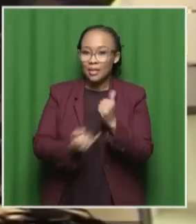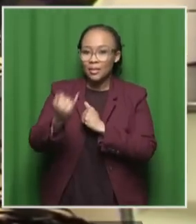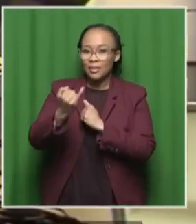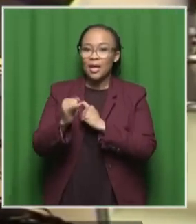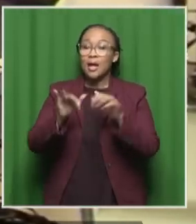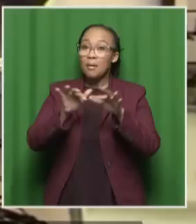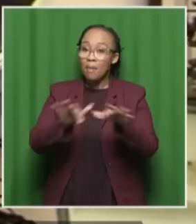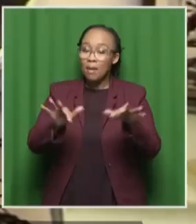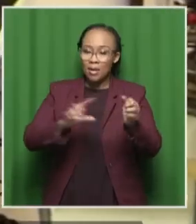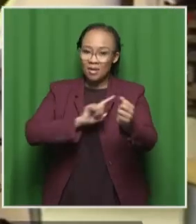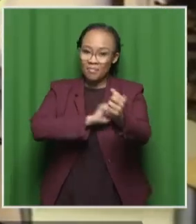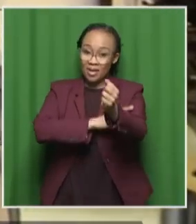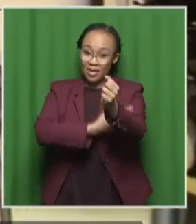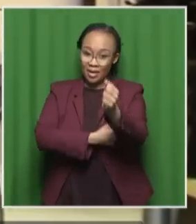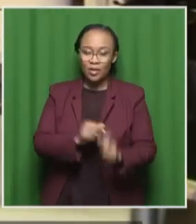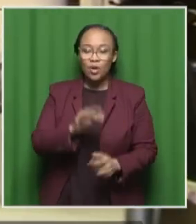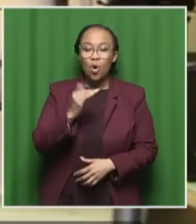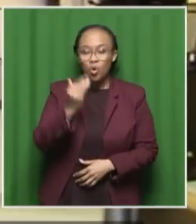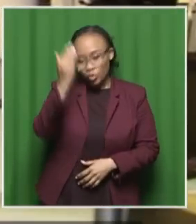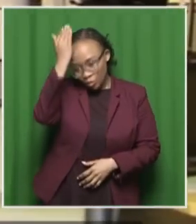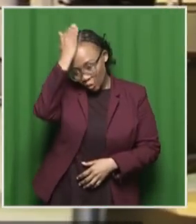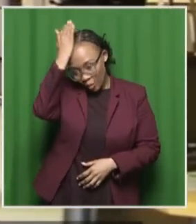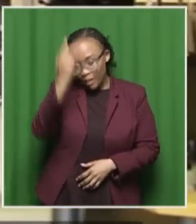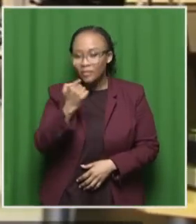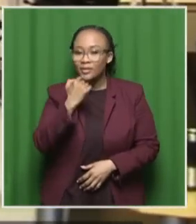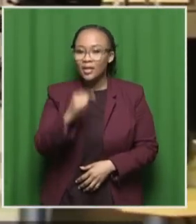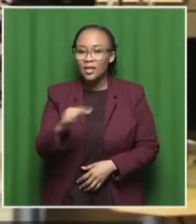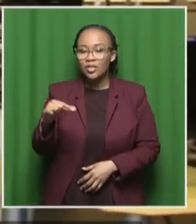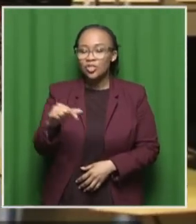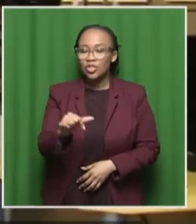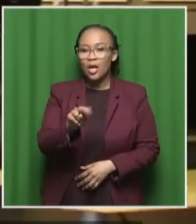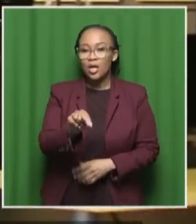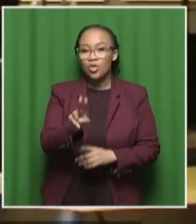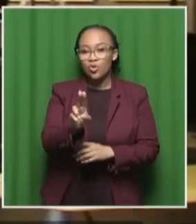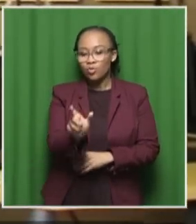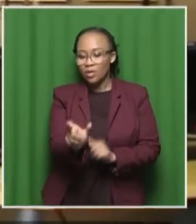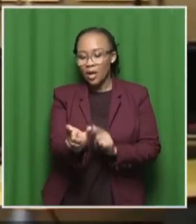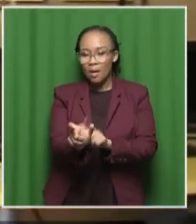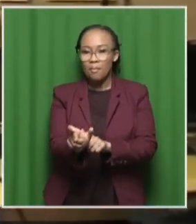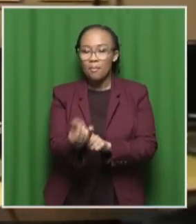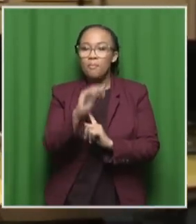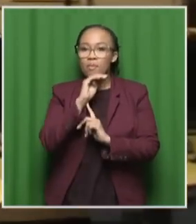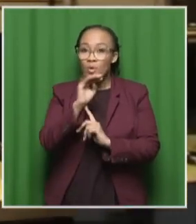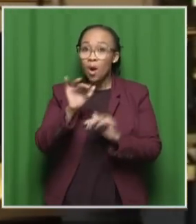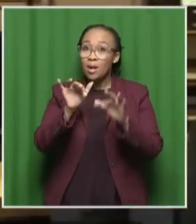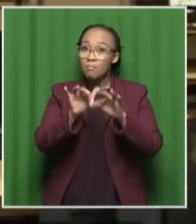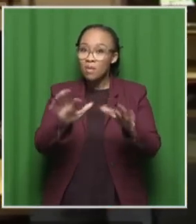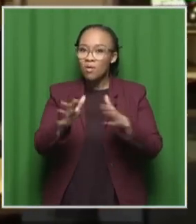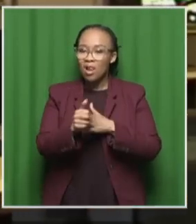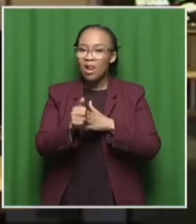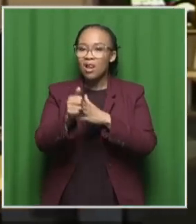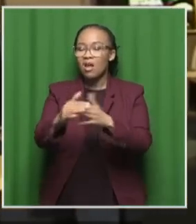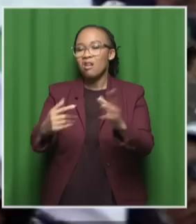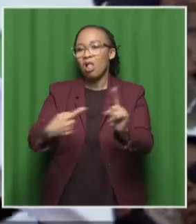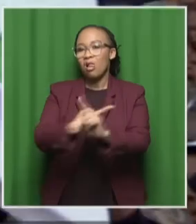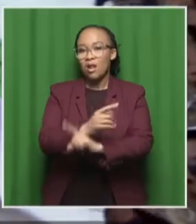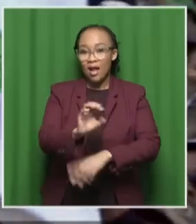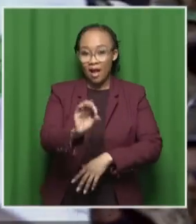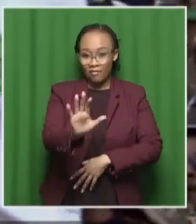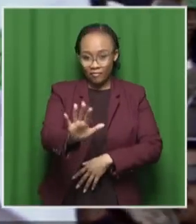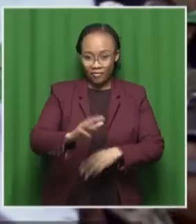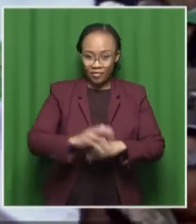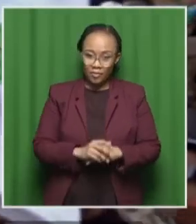Zuma contends that the use of the GNU term deliberately misleads the public. Prior to this